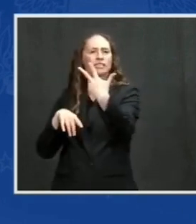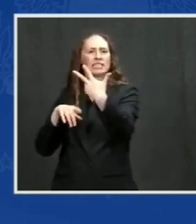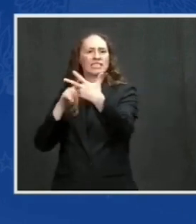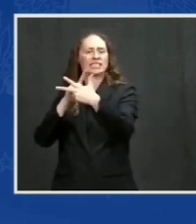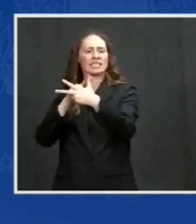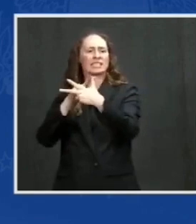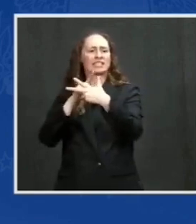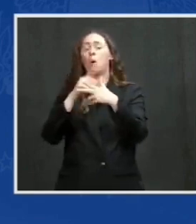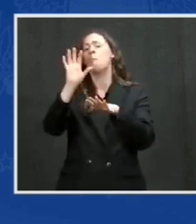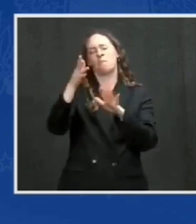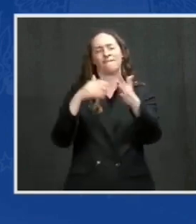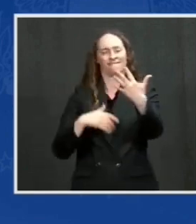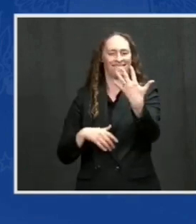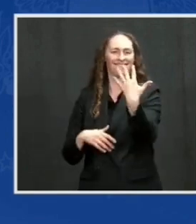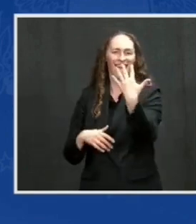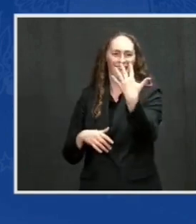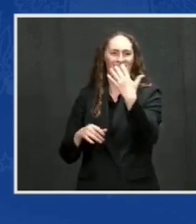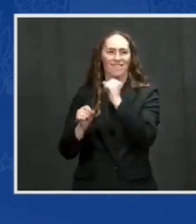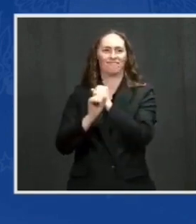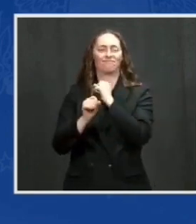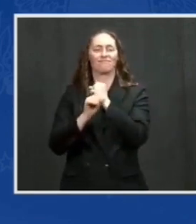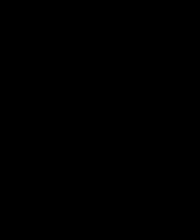man.